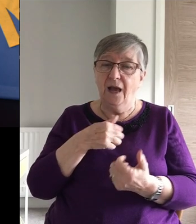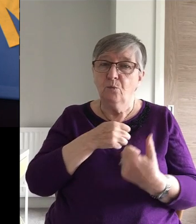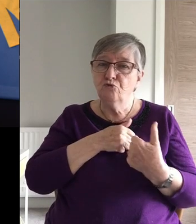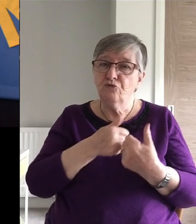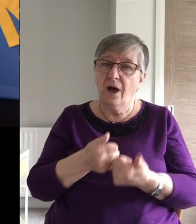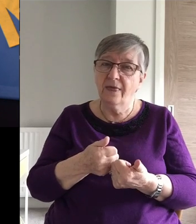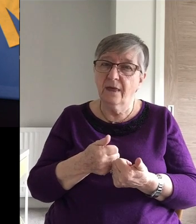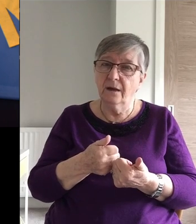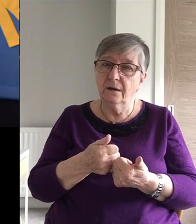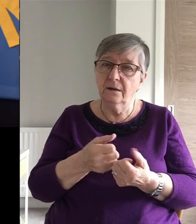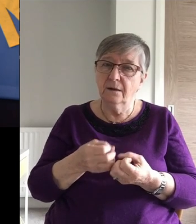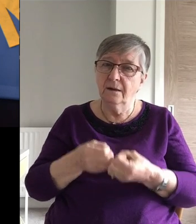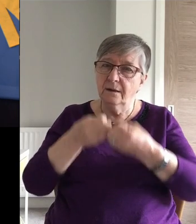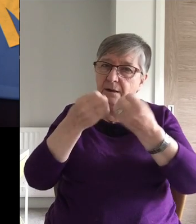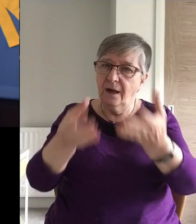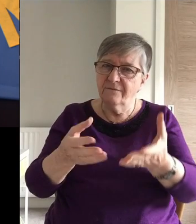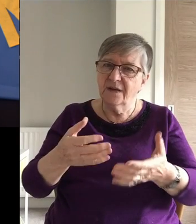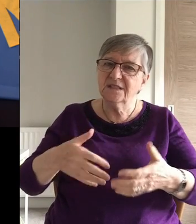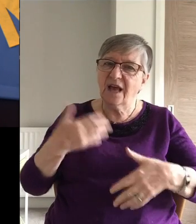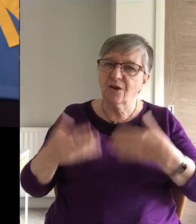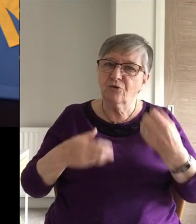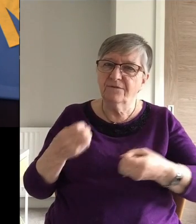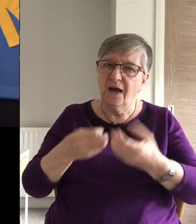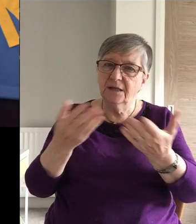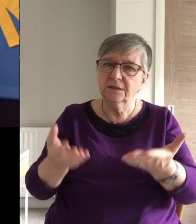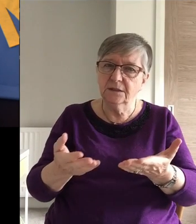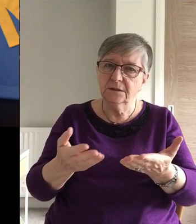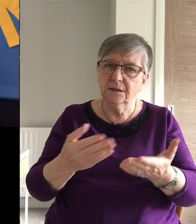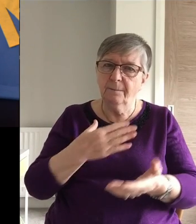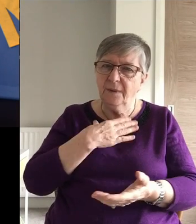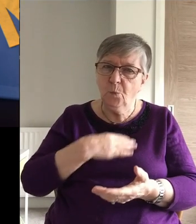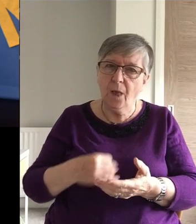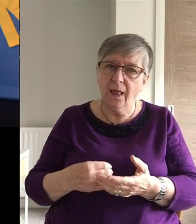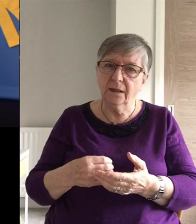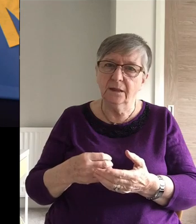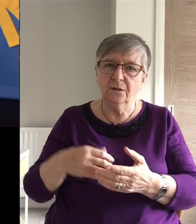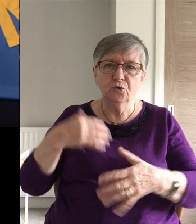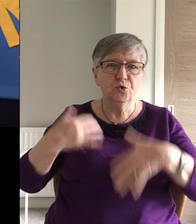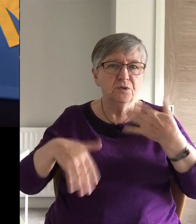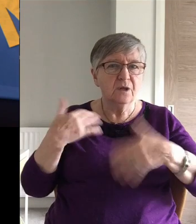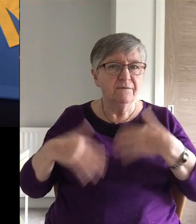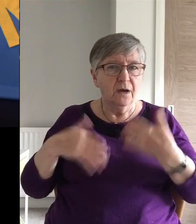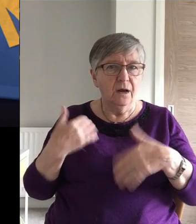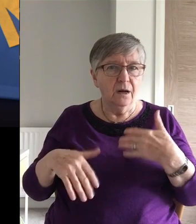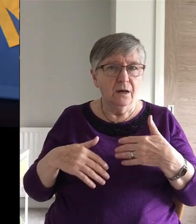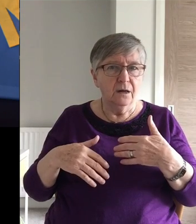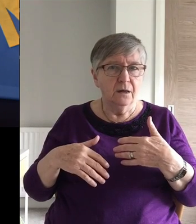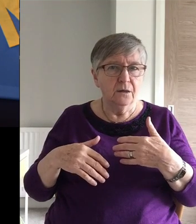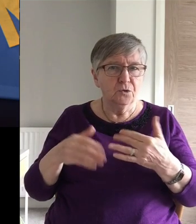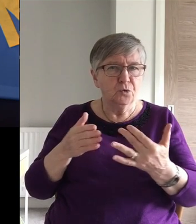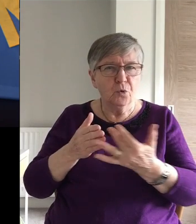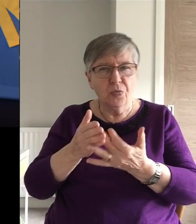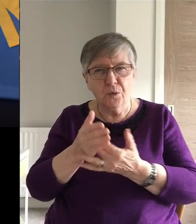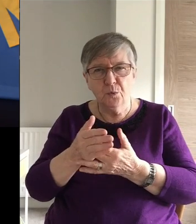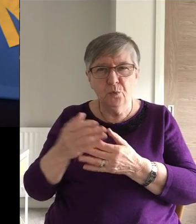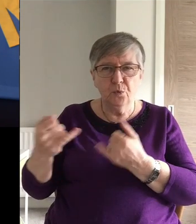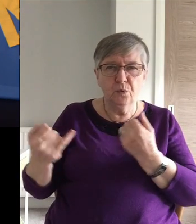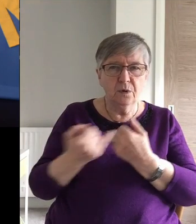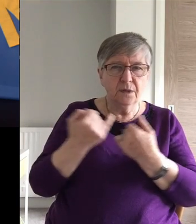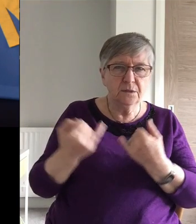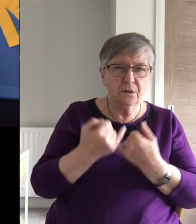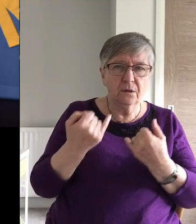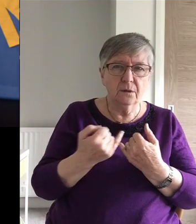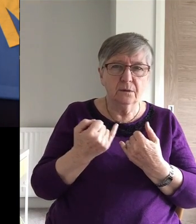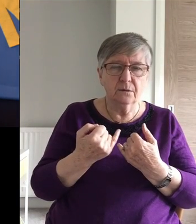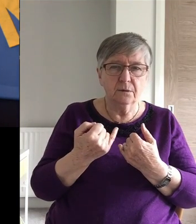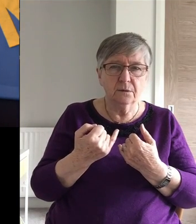I would rather have to make sacrifices, be willing to be put upon, to endure some hostility, to